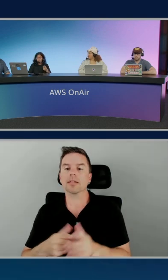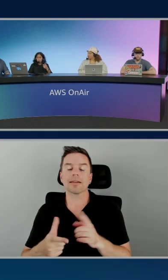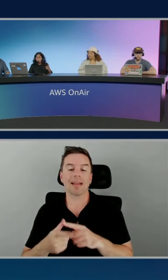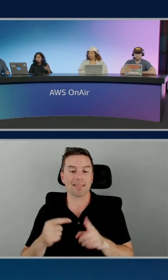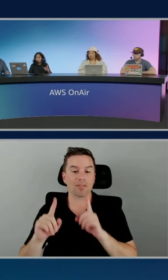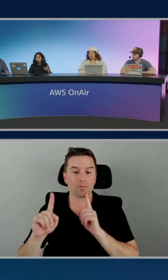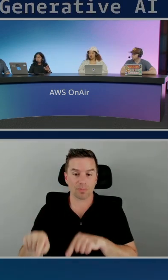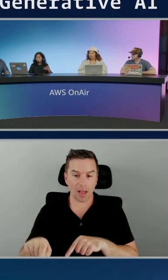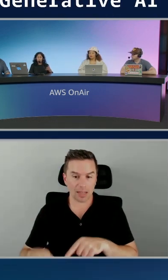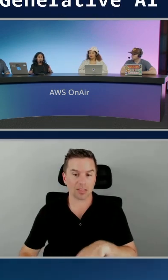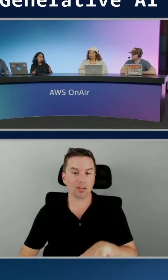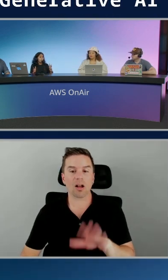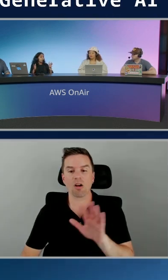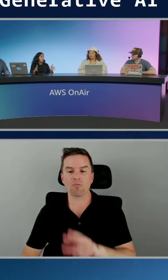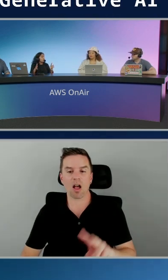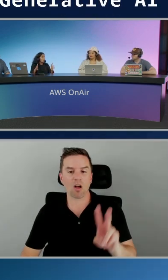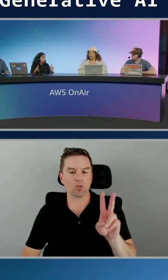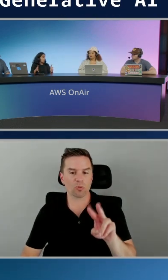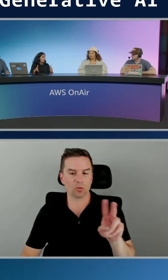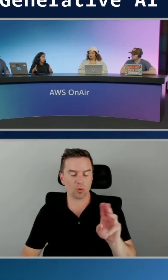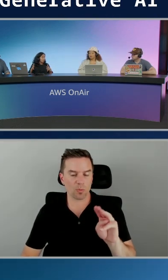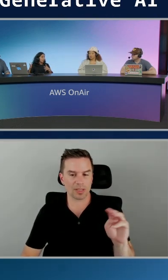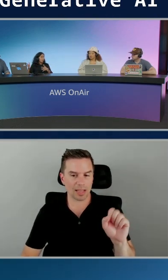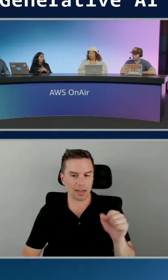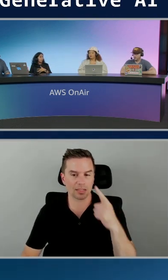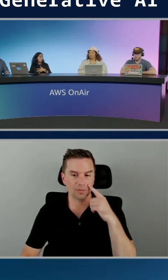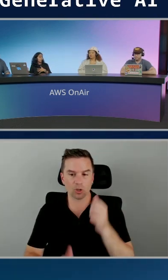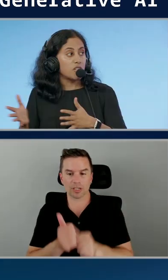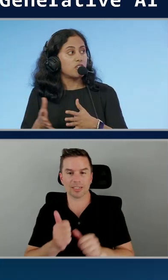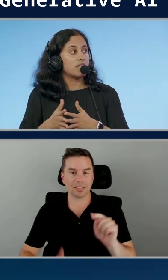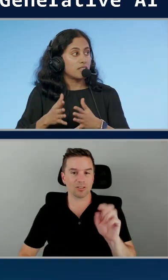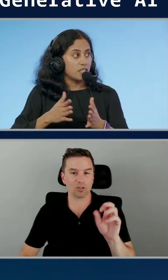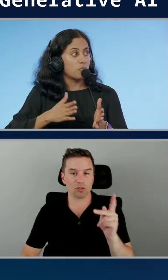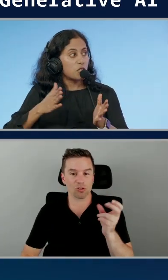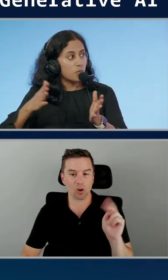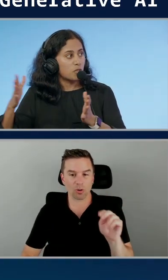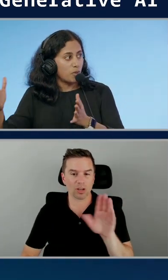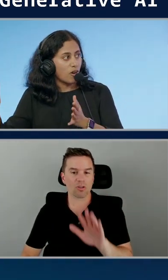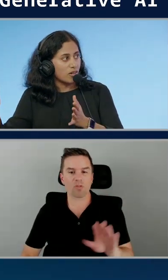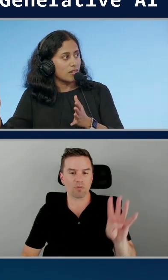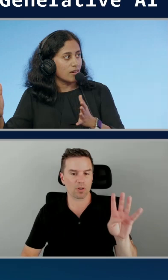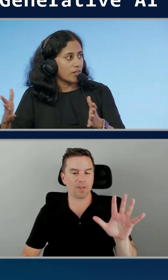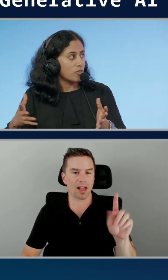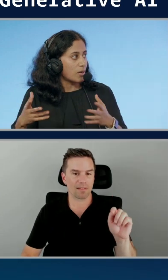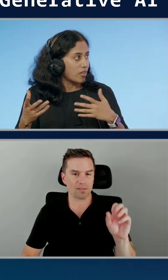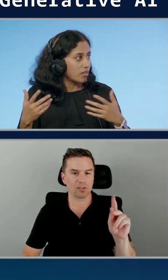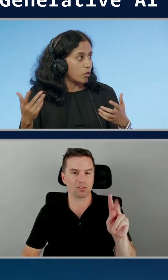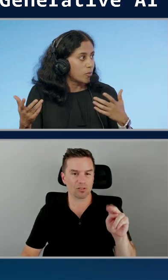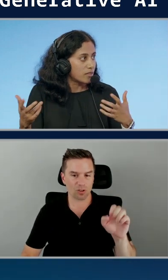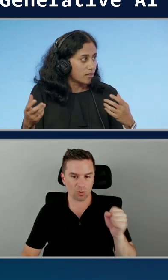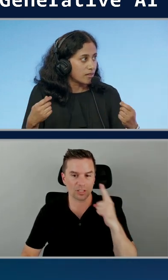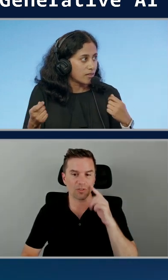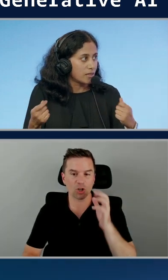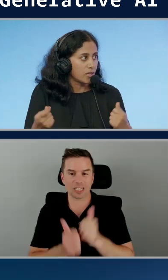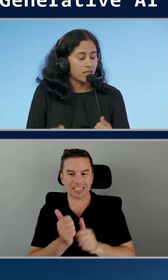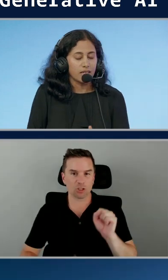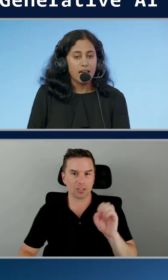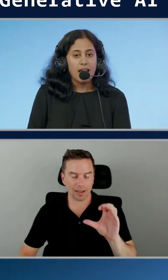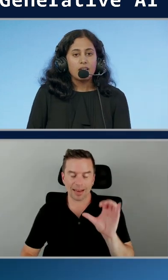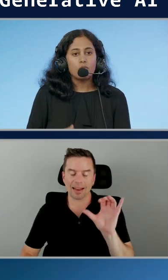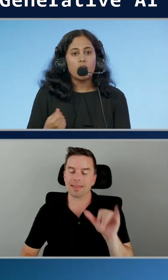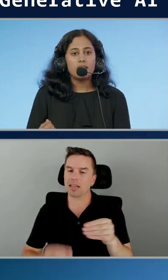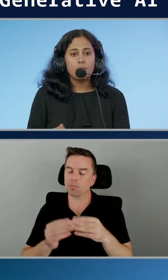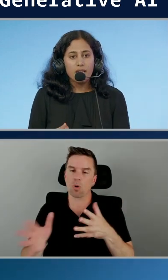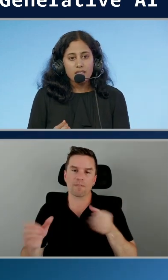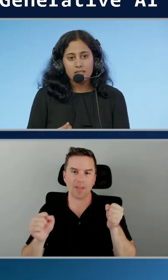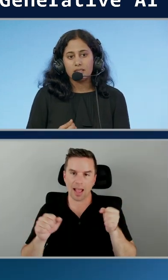token. So what it means is it was generating 45 tokens per second. As Jeff mentioned, it is much, much beyond, someone human readability.